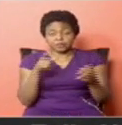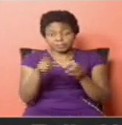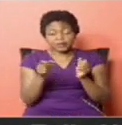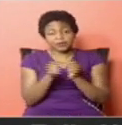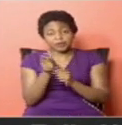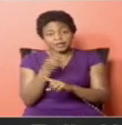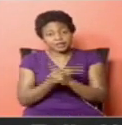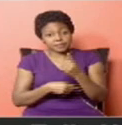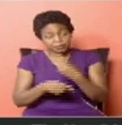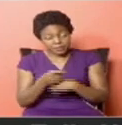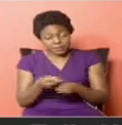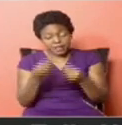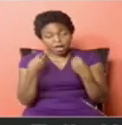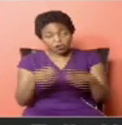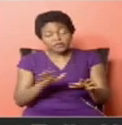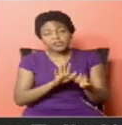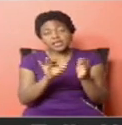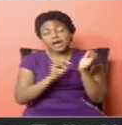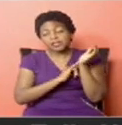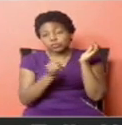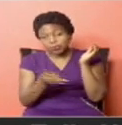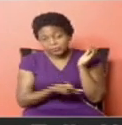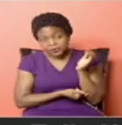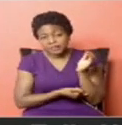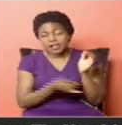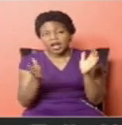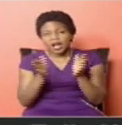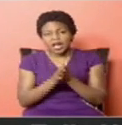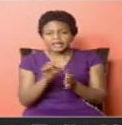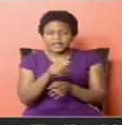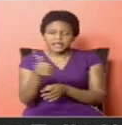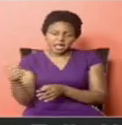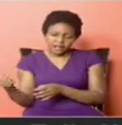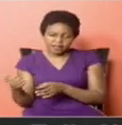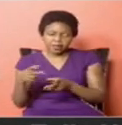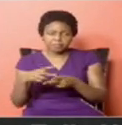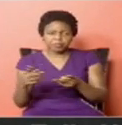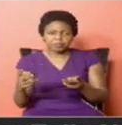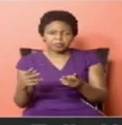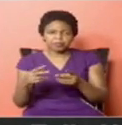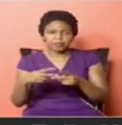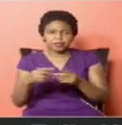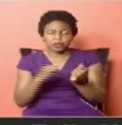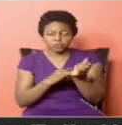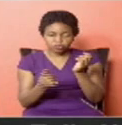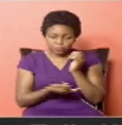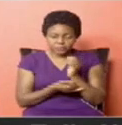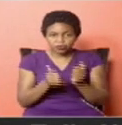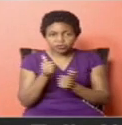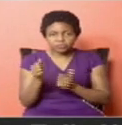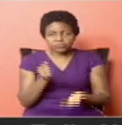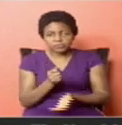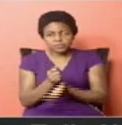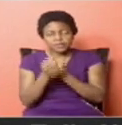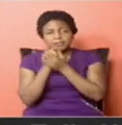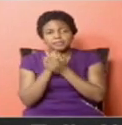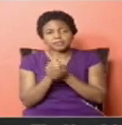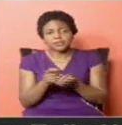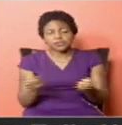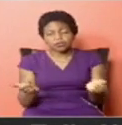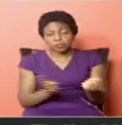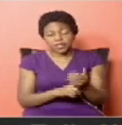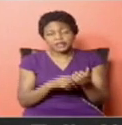have lost their jobs and other sources of income, which would have assisted them